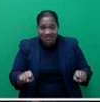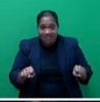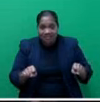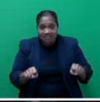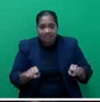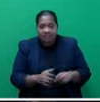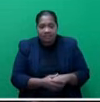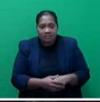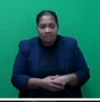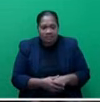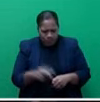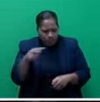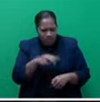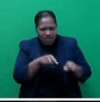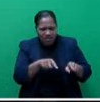another division.